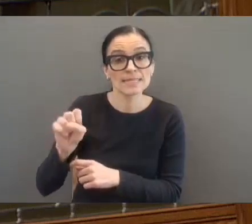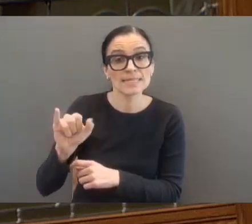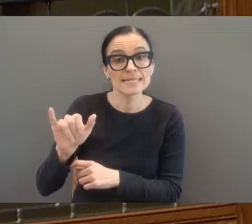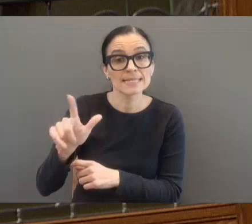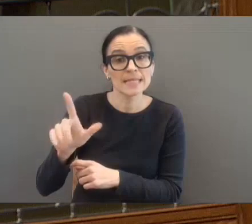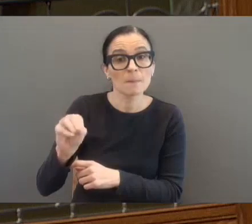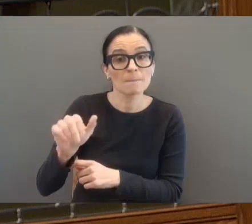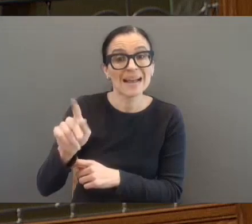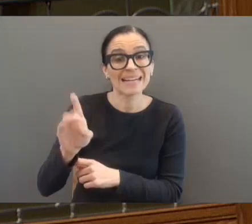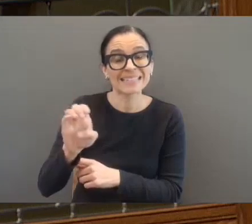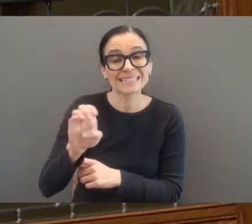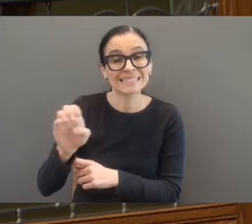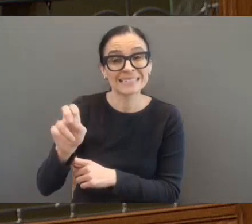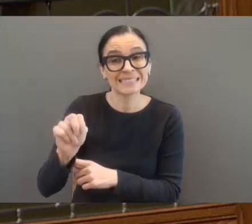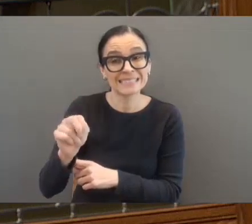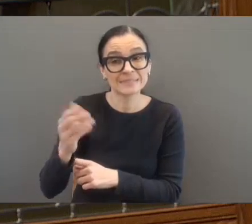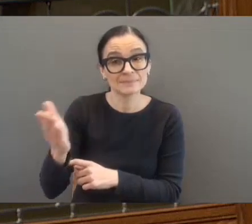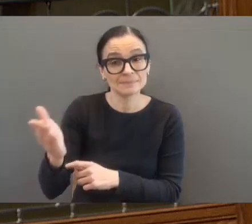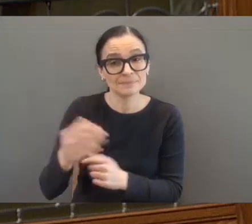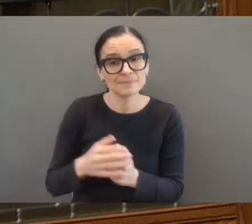evenings and weekends for